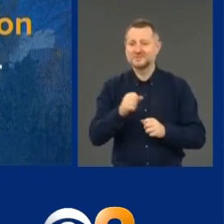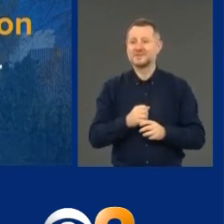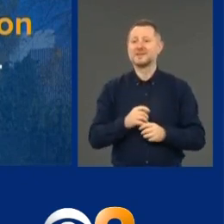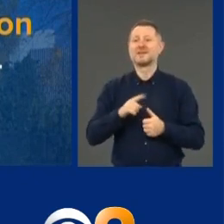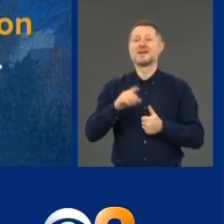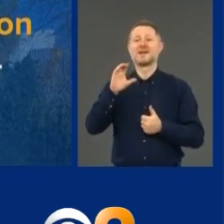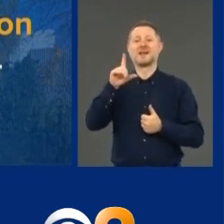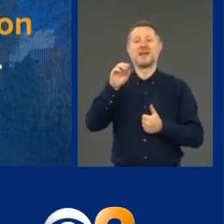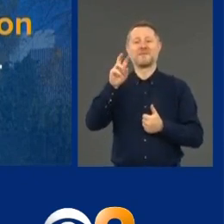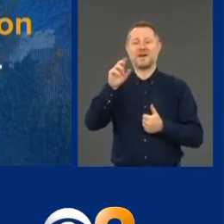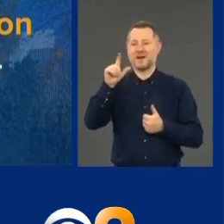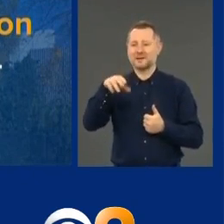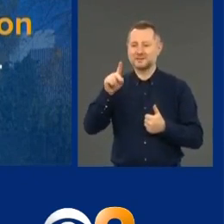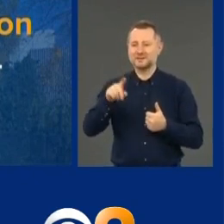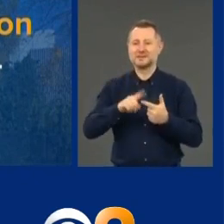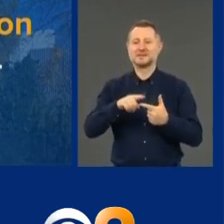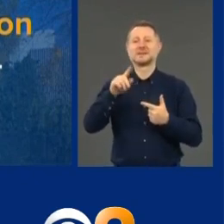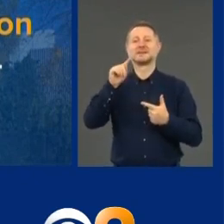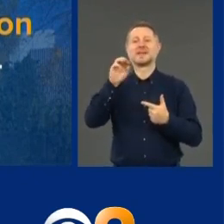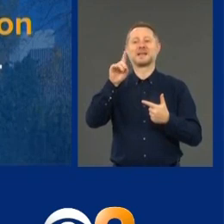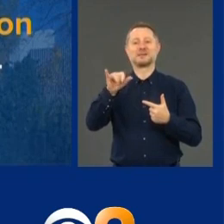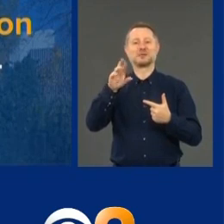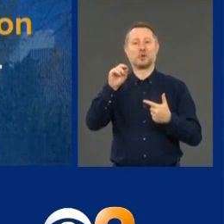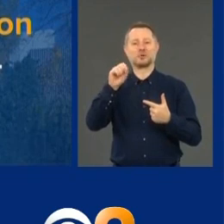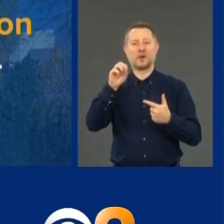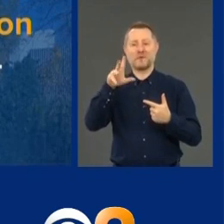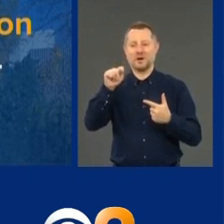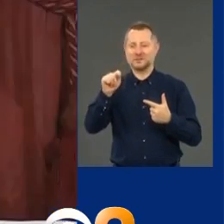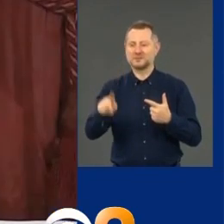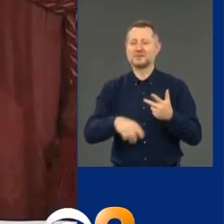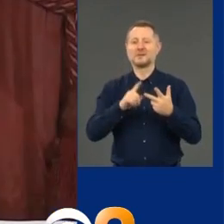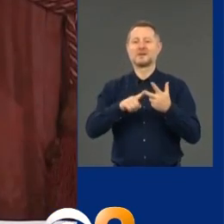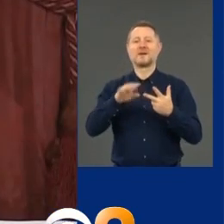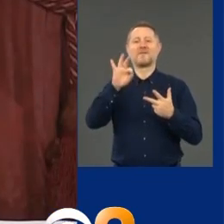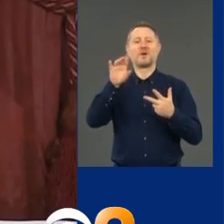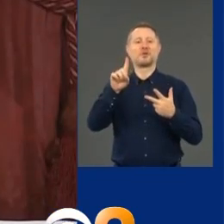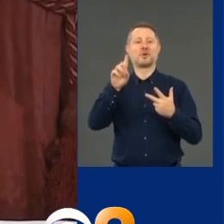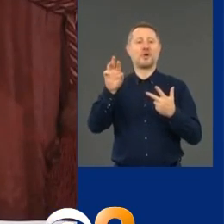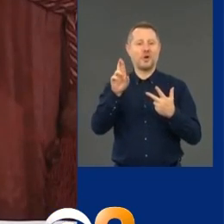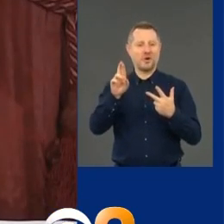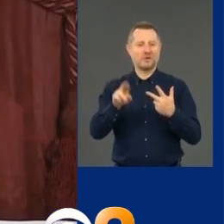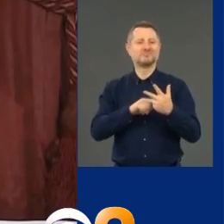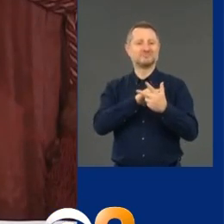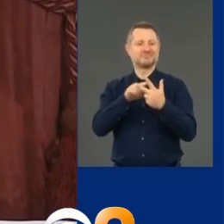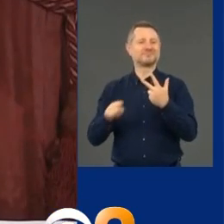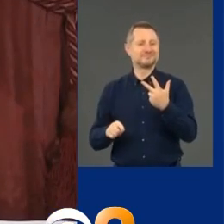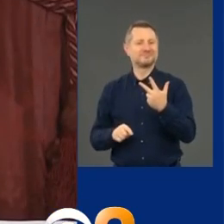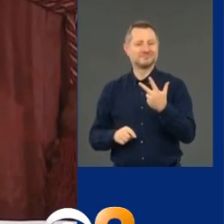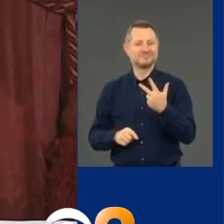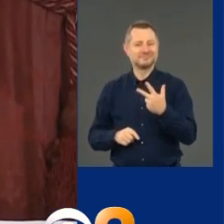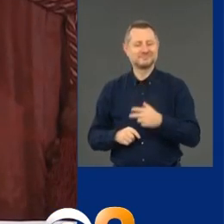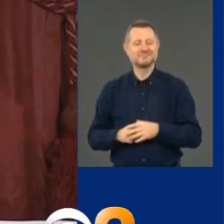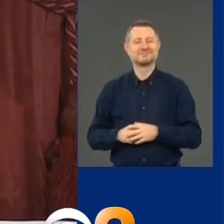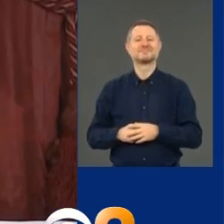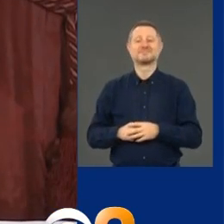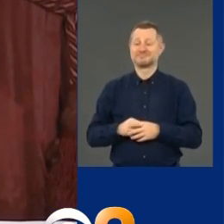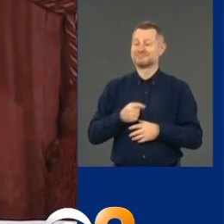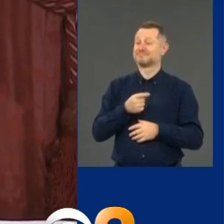Teddy Roosevelt, and you had FDR, who's between FDR and Teddy Roosevelt, they were the